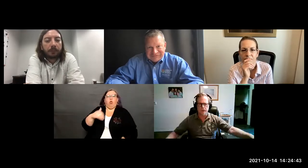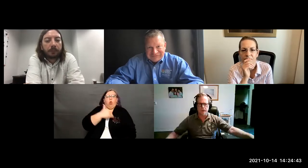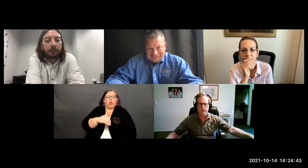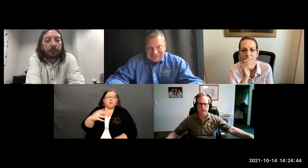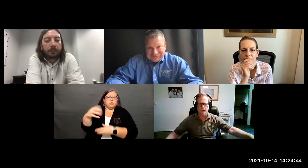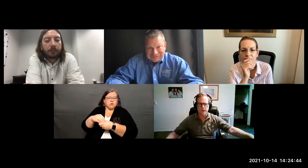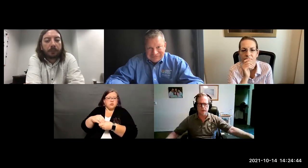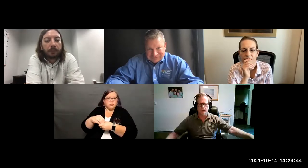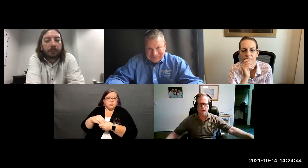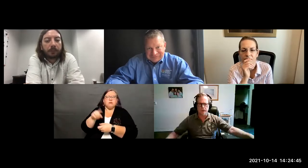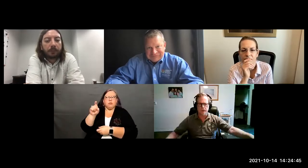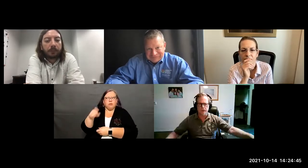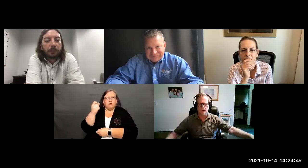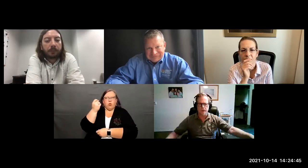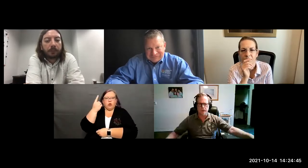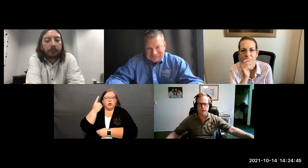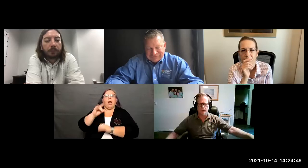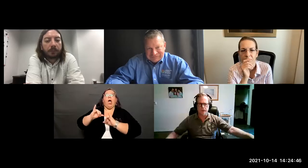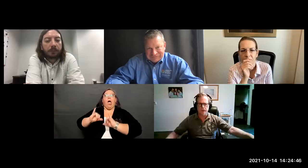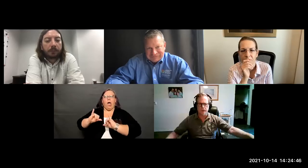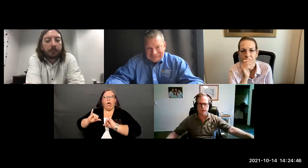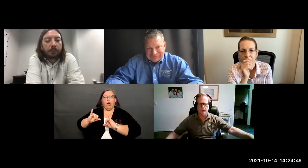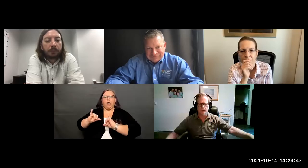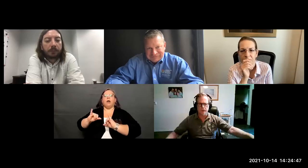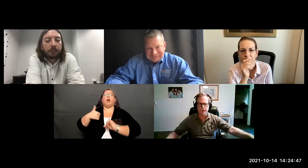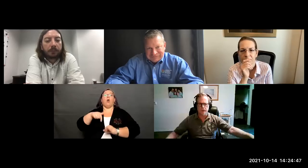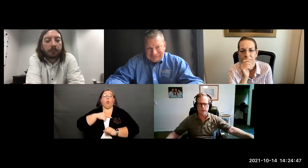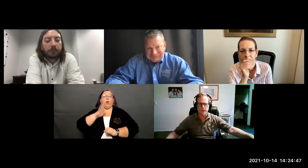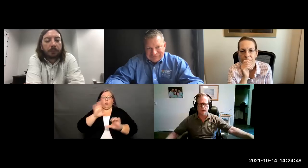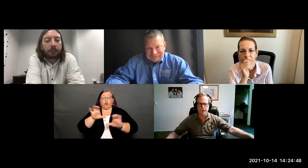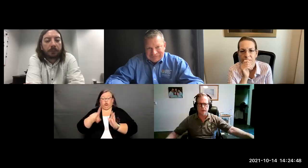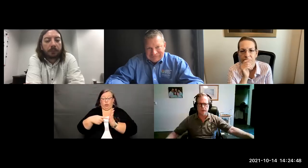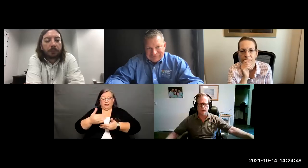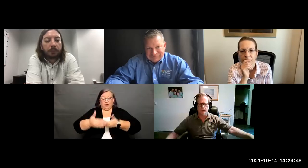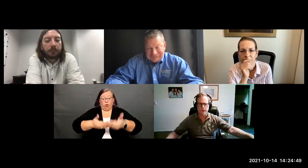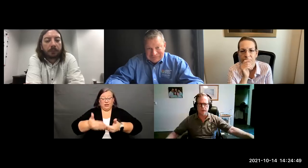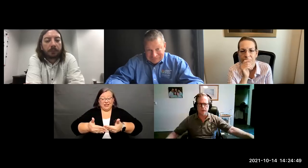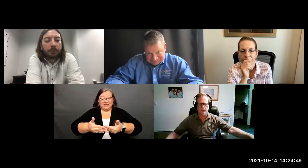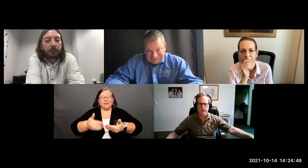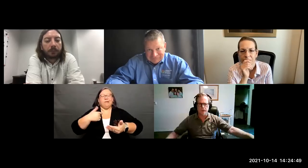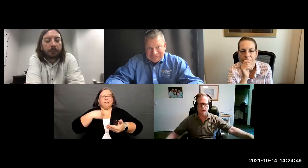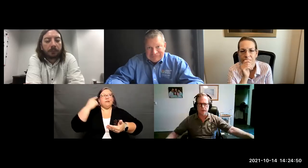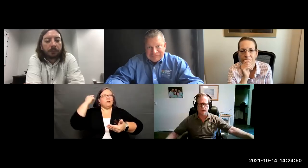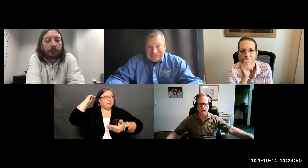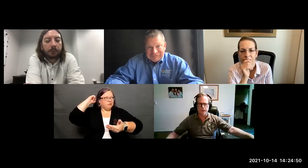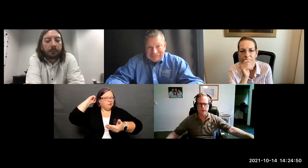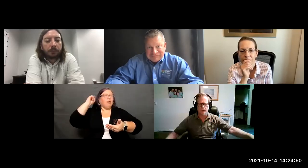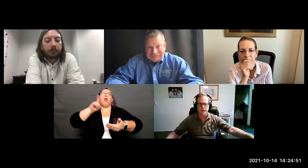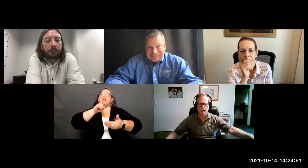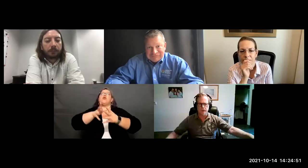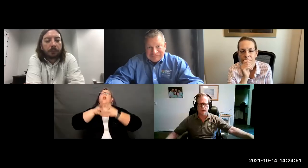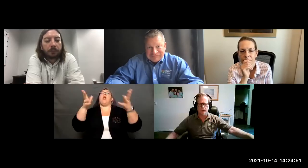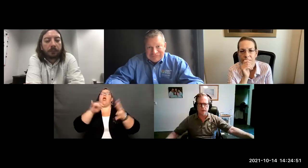this, there's a whole lot of behind the scenes work that we're aware of that's